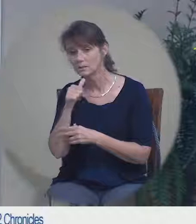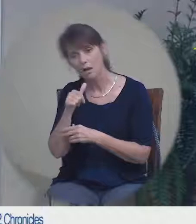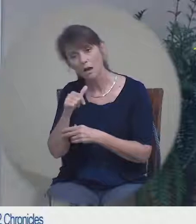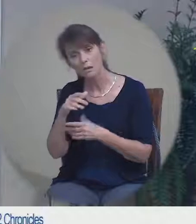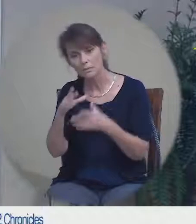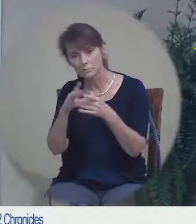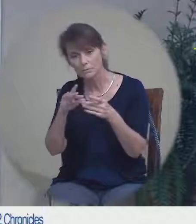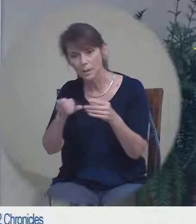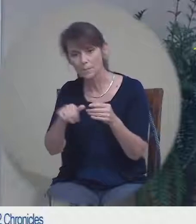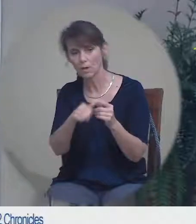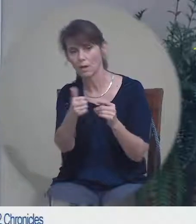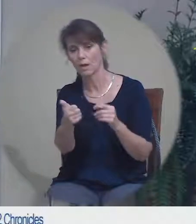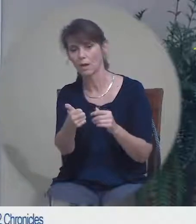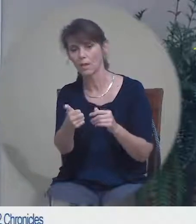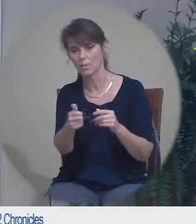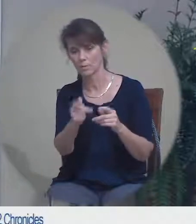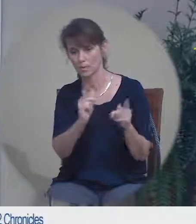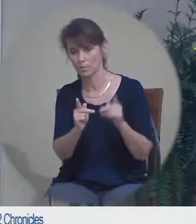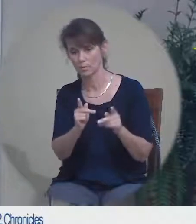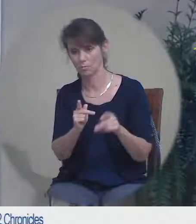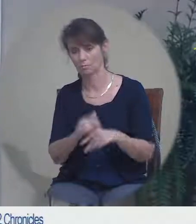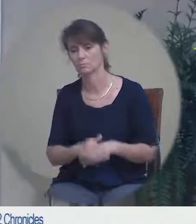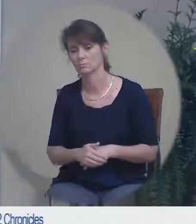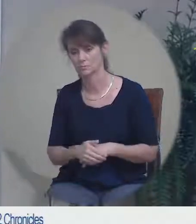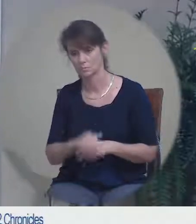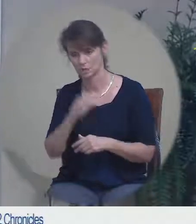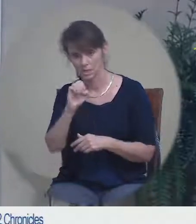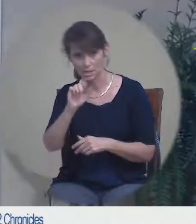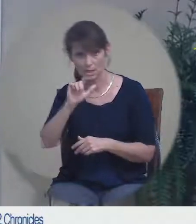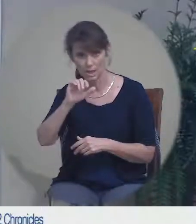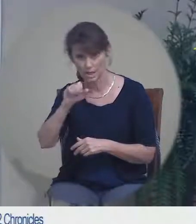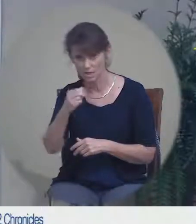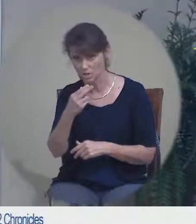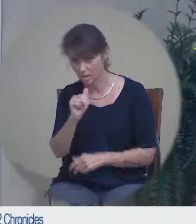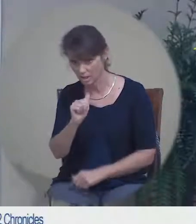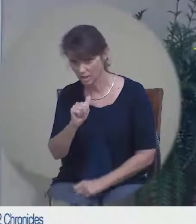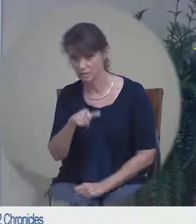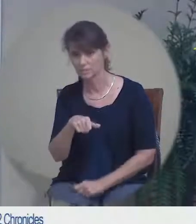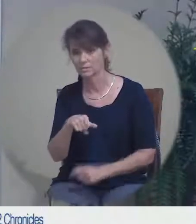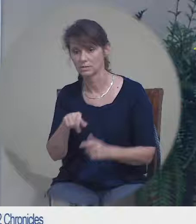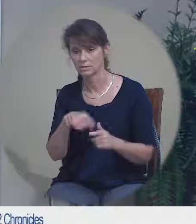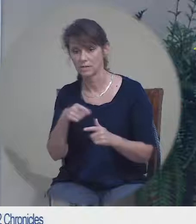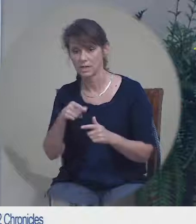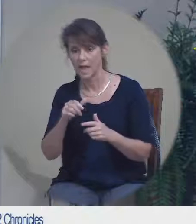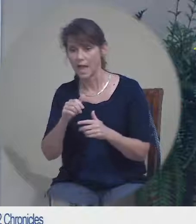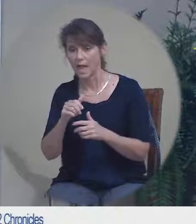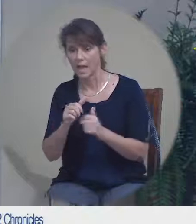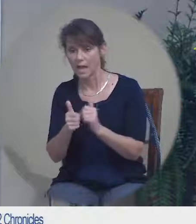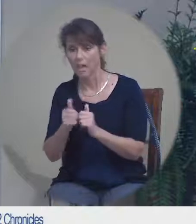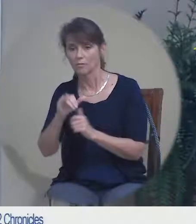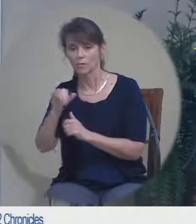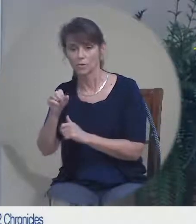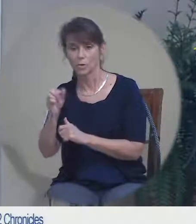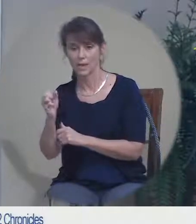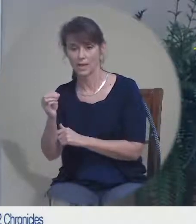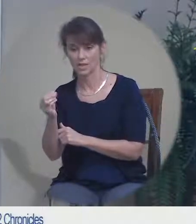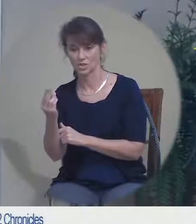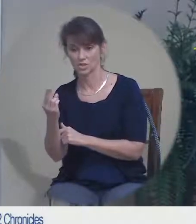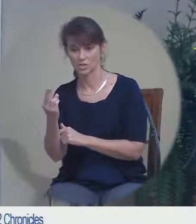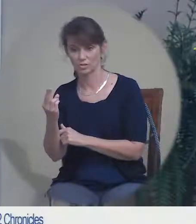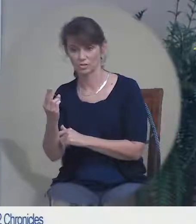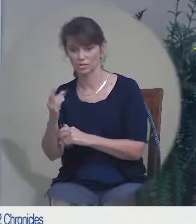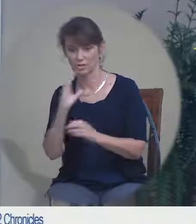with Amaziah of the south. Everything about Joash is told in how he interacts or relates to